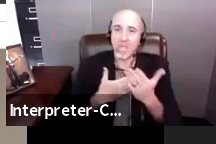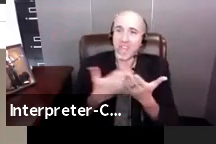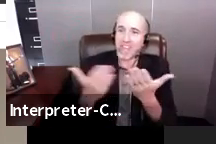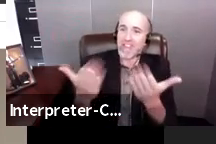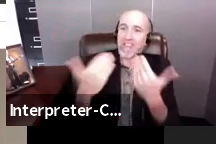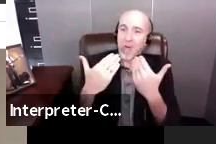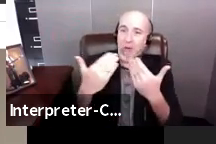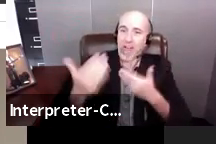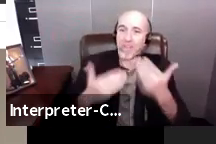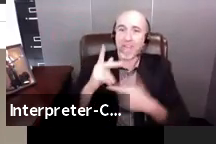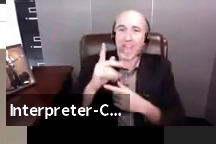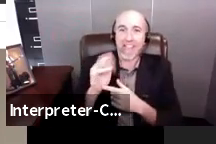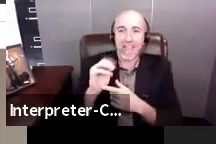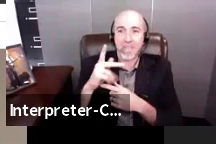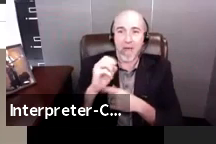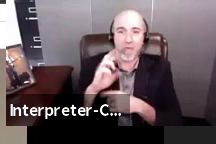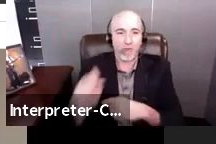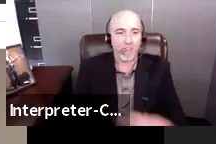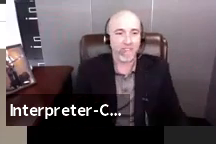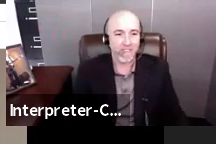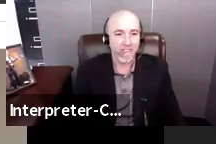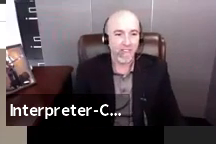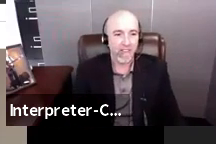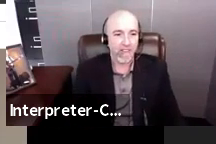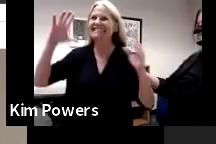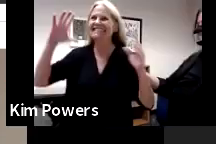me in welcoming Ms. Kim Powers.